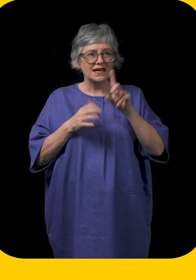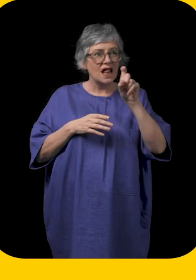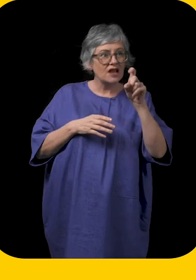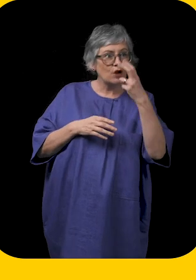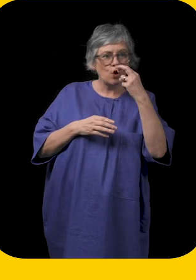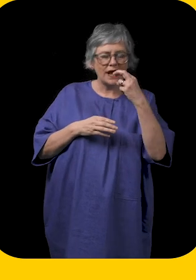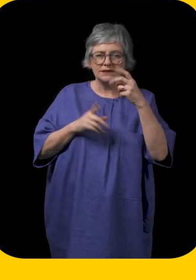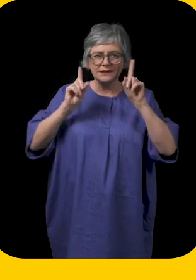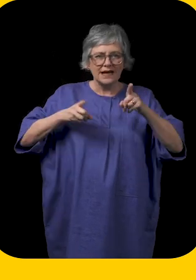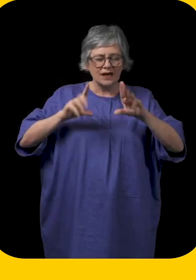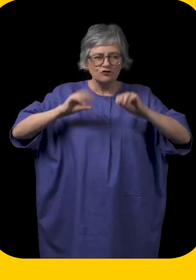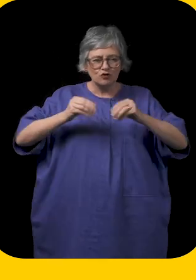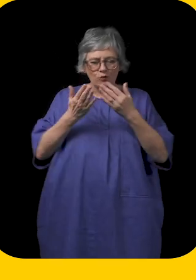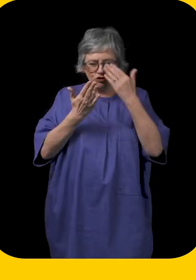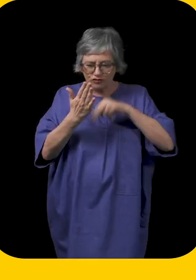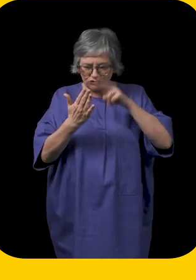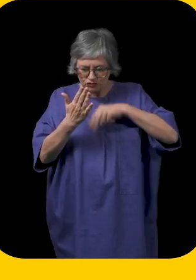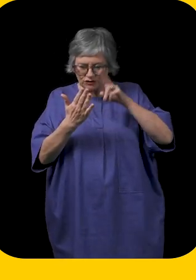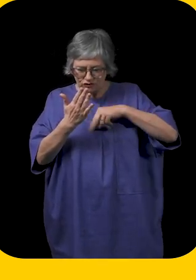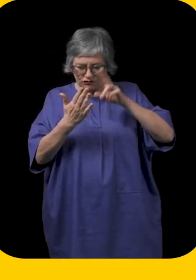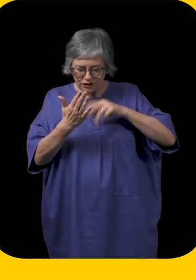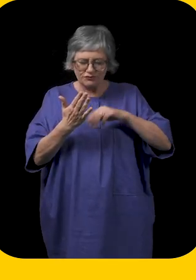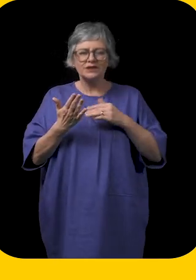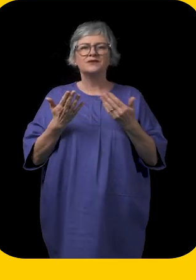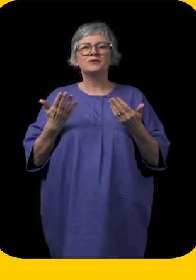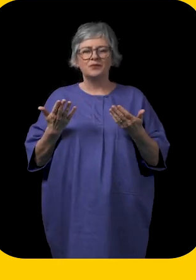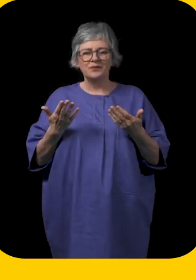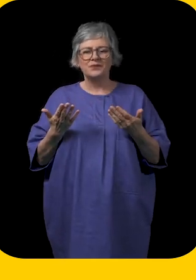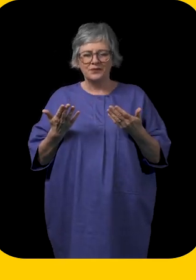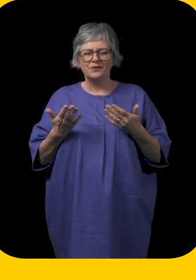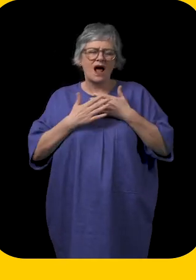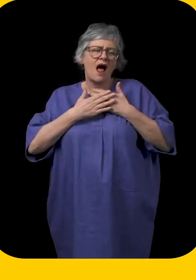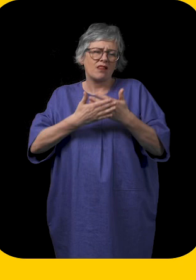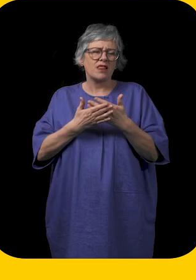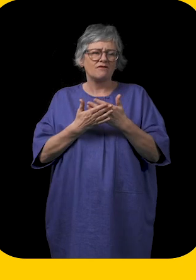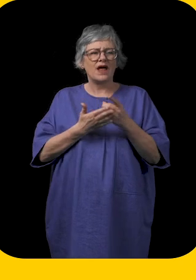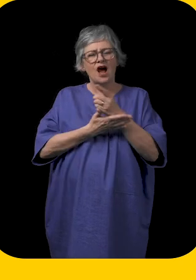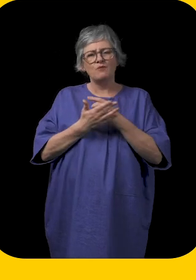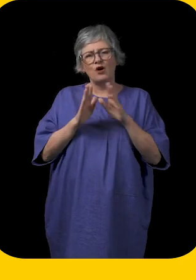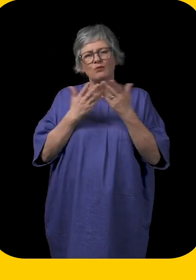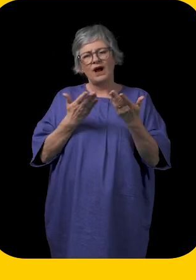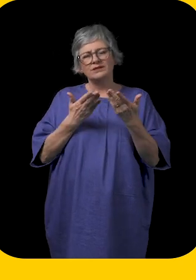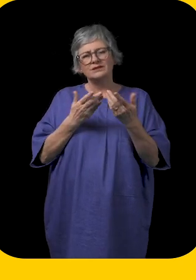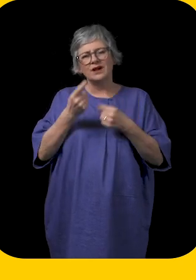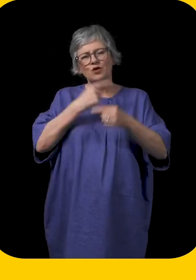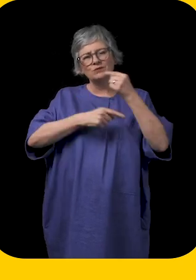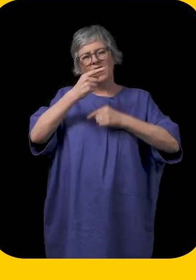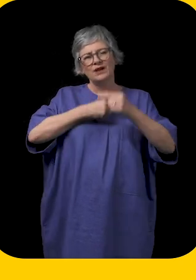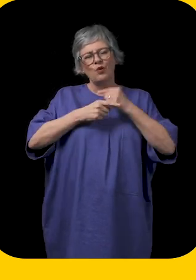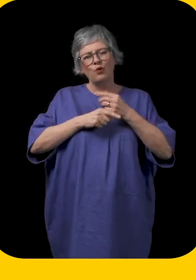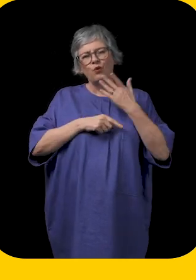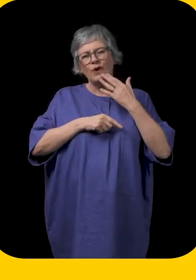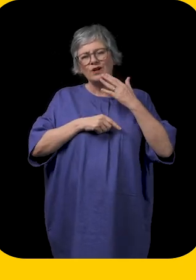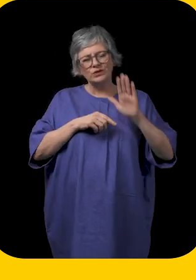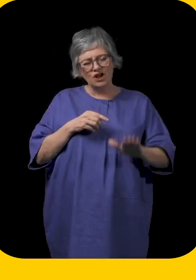them, it was just like, you know, it's like 11 o'clock at night and you're just like reading. And yeah, I